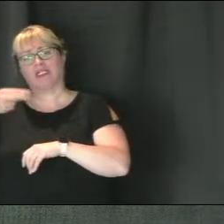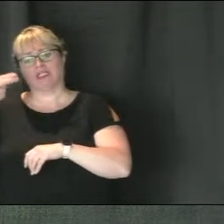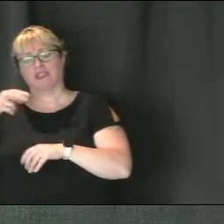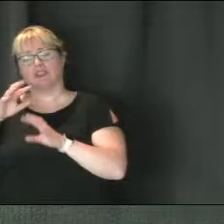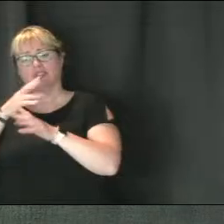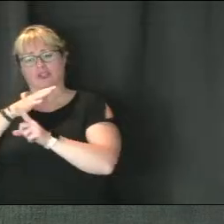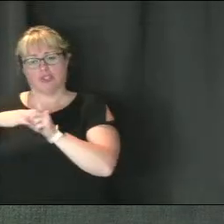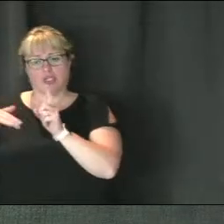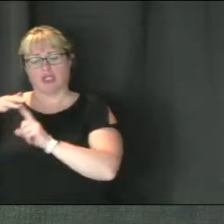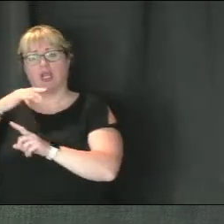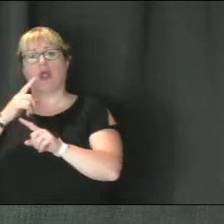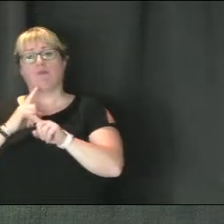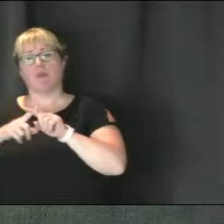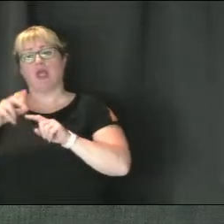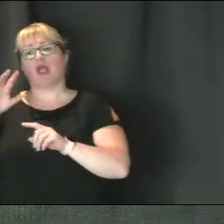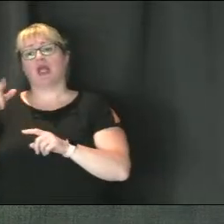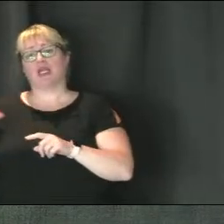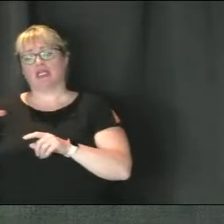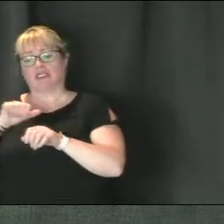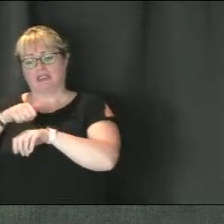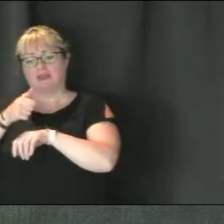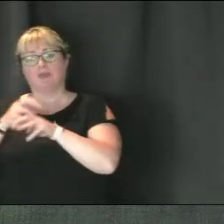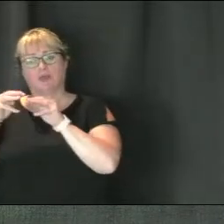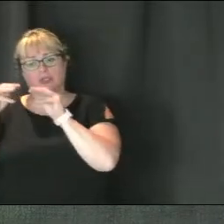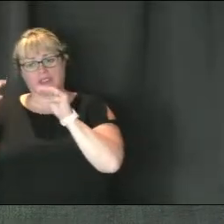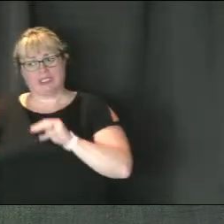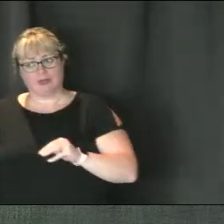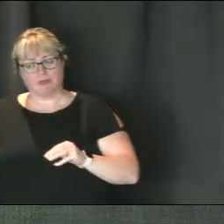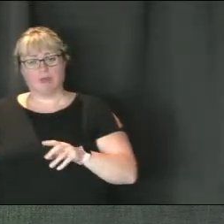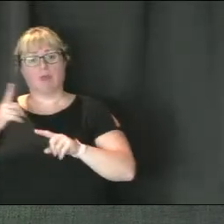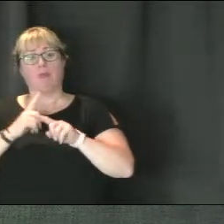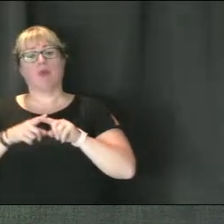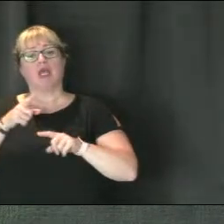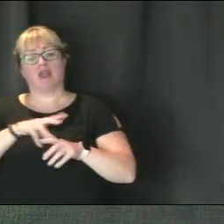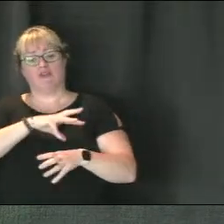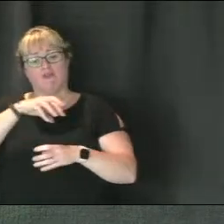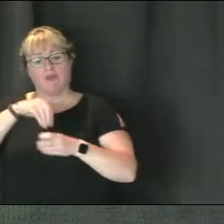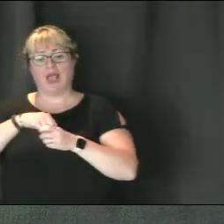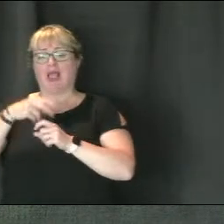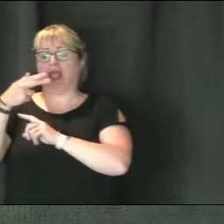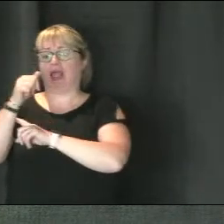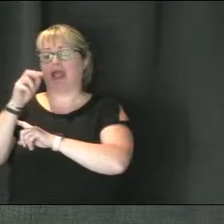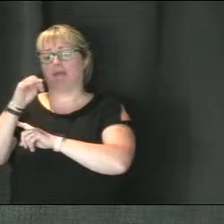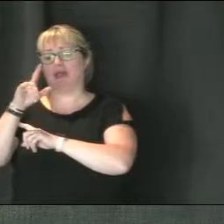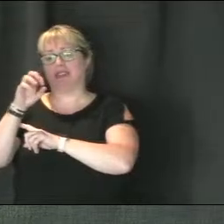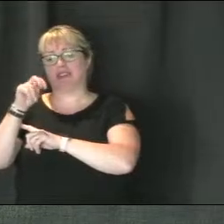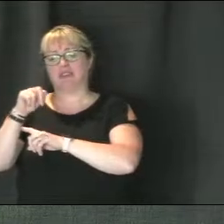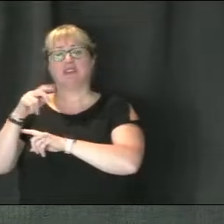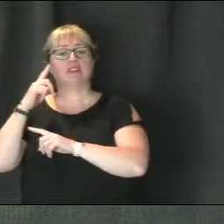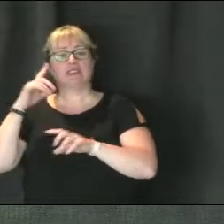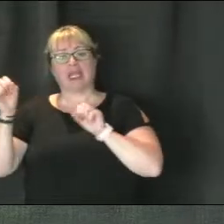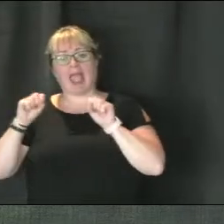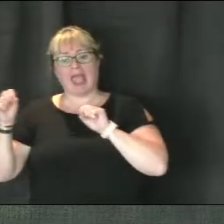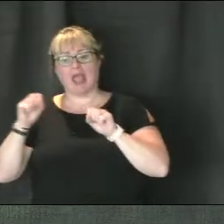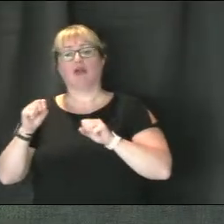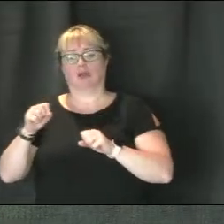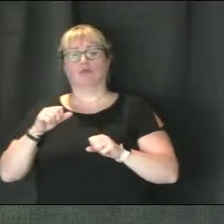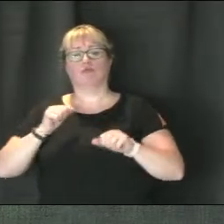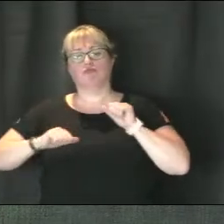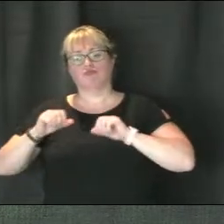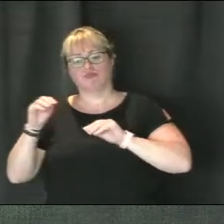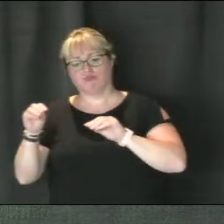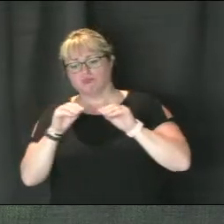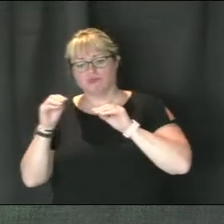of Newfoundland and Labrador, as well as the performance director for Hamilton Sound. Through her many roles, Linda